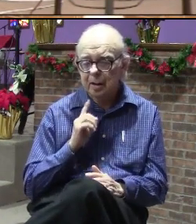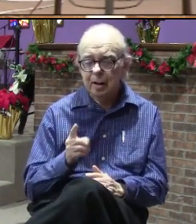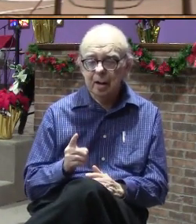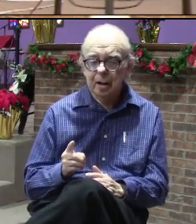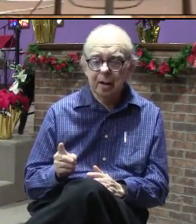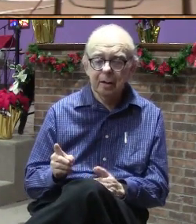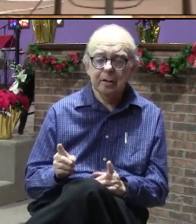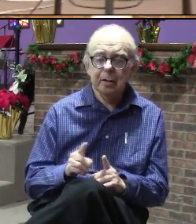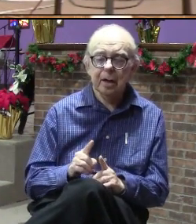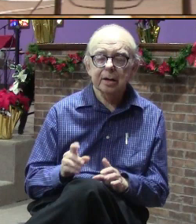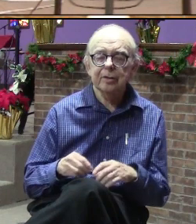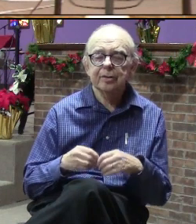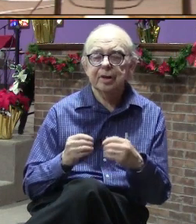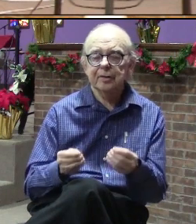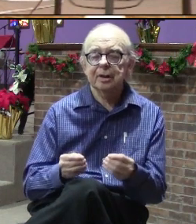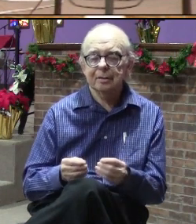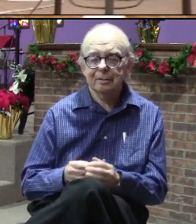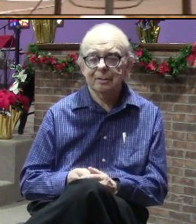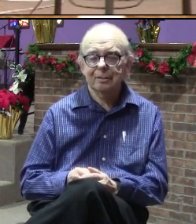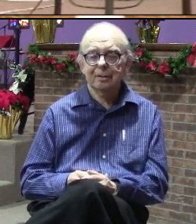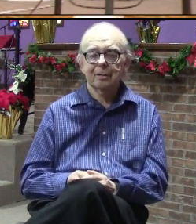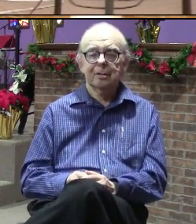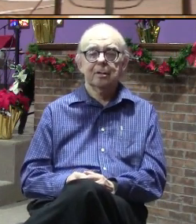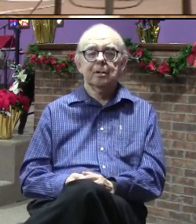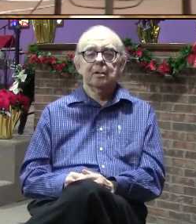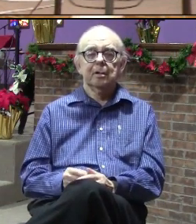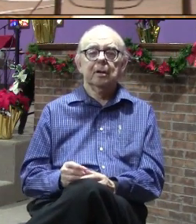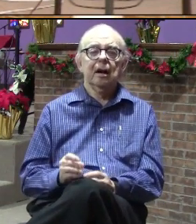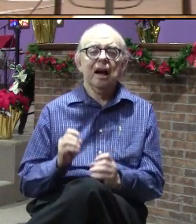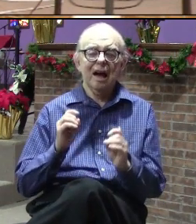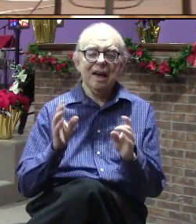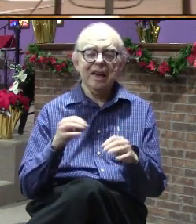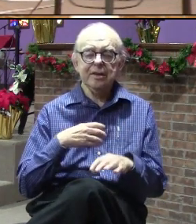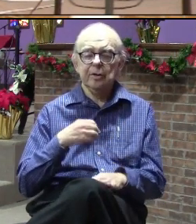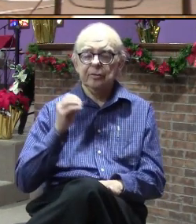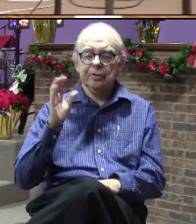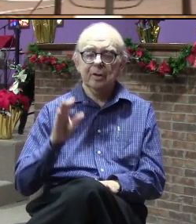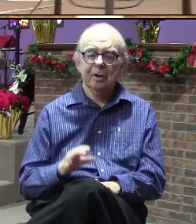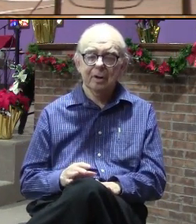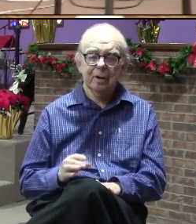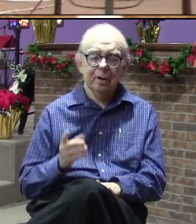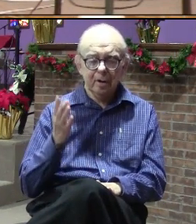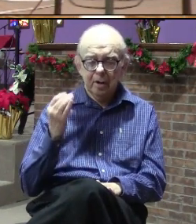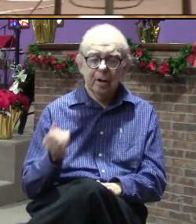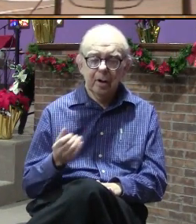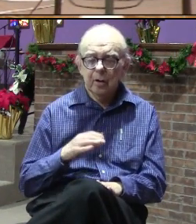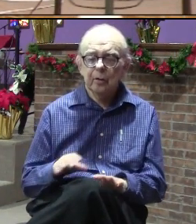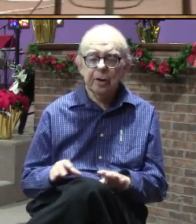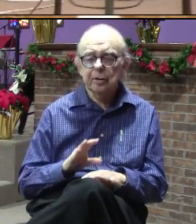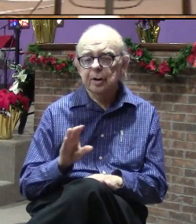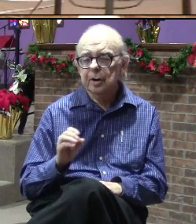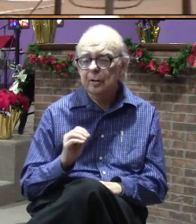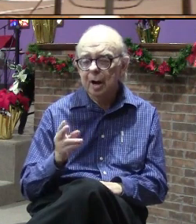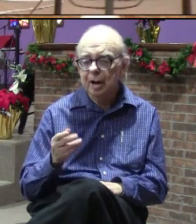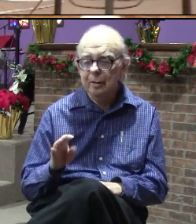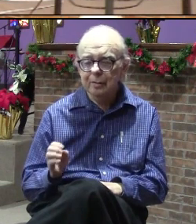might get it. I don't like snow. Then why are you in Ohio?